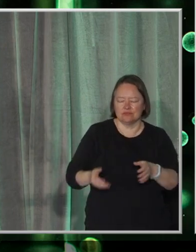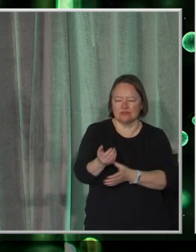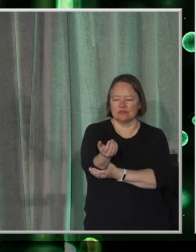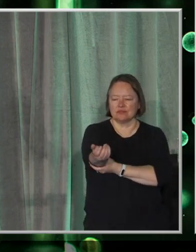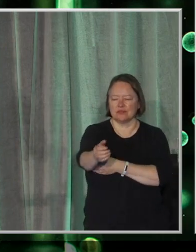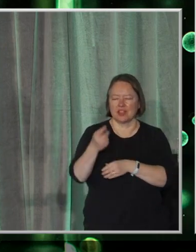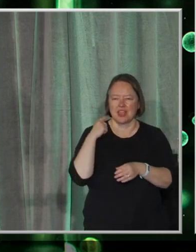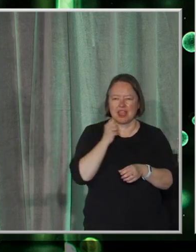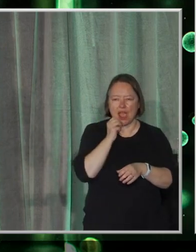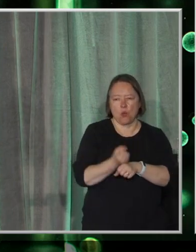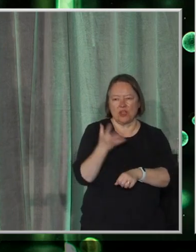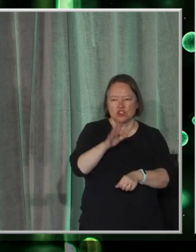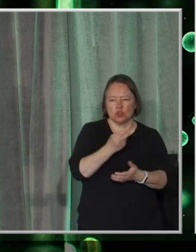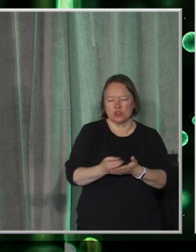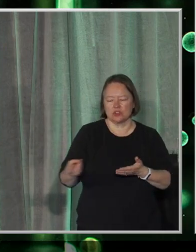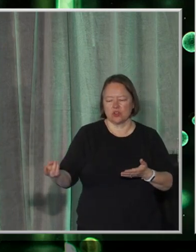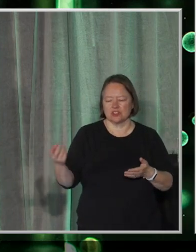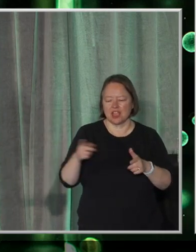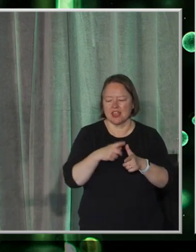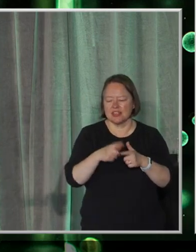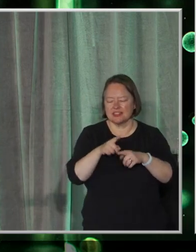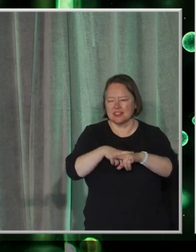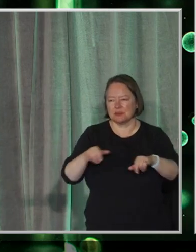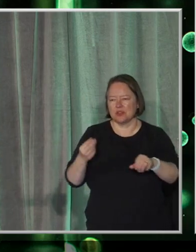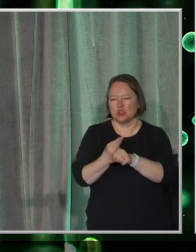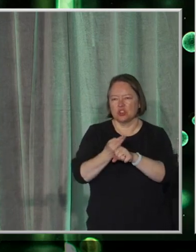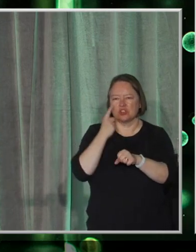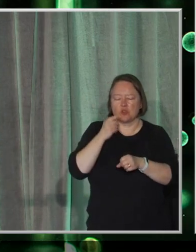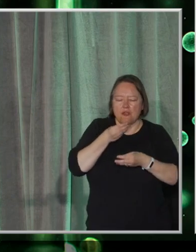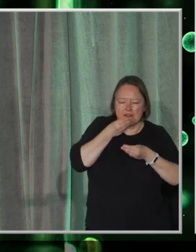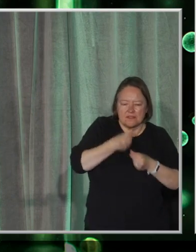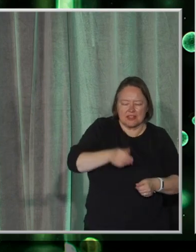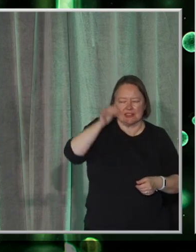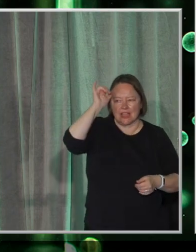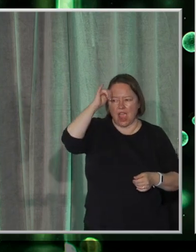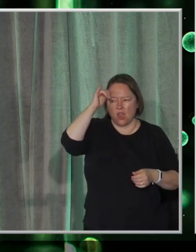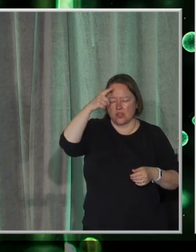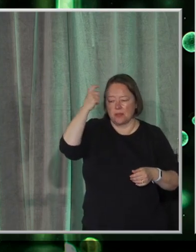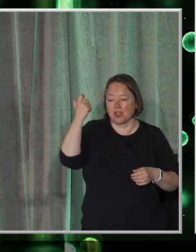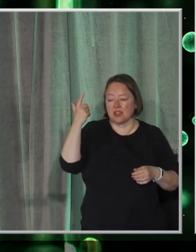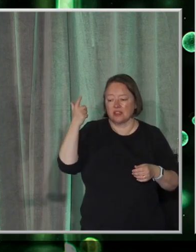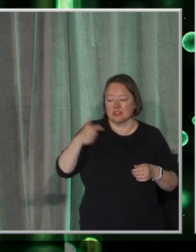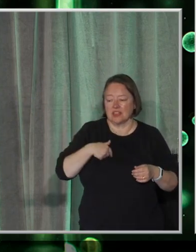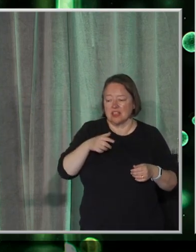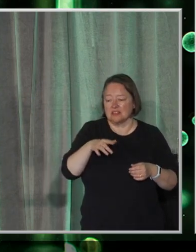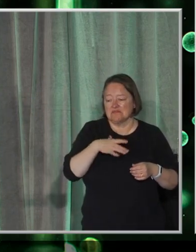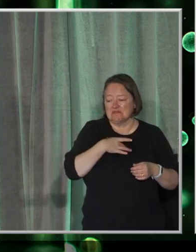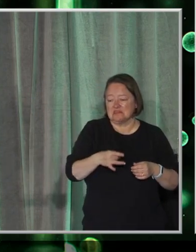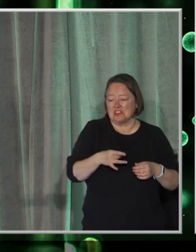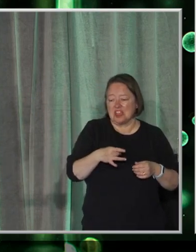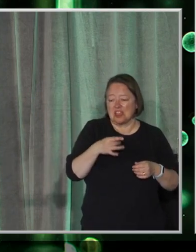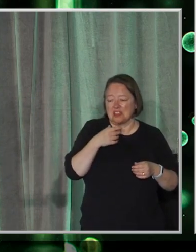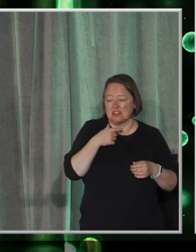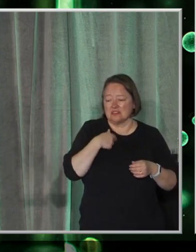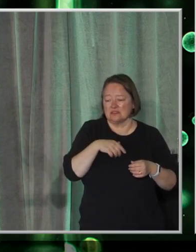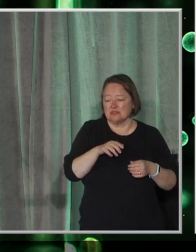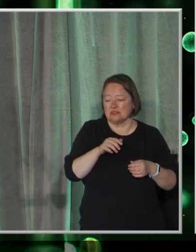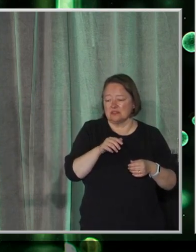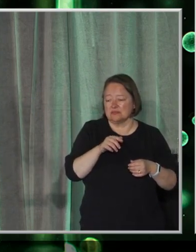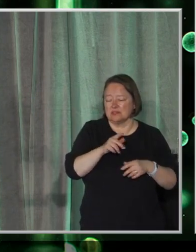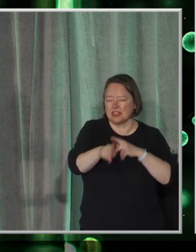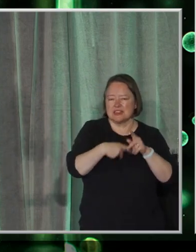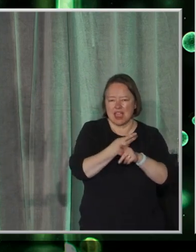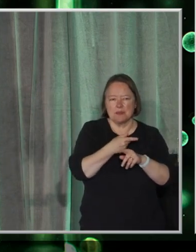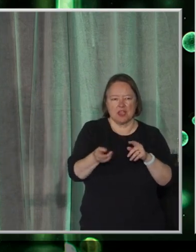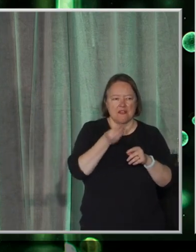really wasting the resource. And sometimes they use it as a forage to feed the cows. And the cows don't tend to like it because they like napier grasses better and other types of